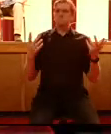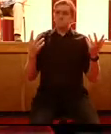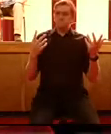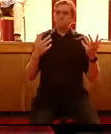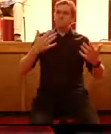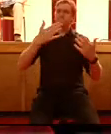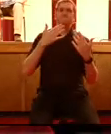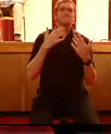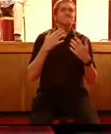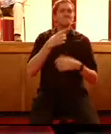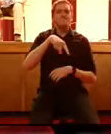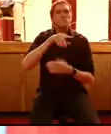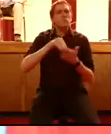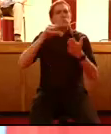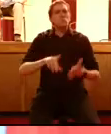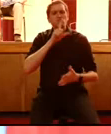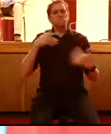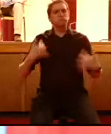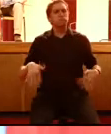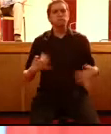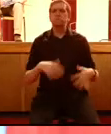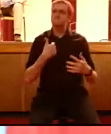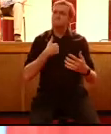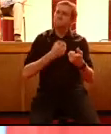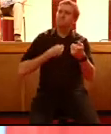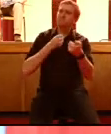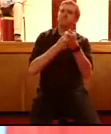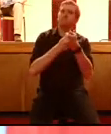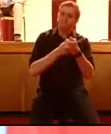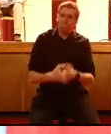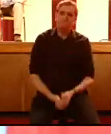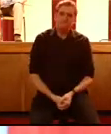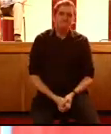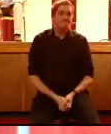students. They've done a tremendous job, and I will stand behind them.